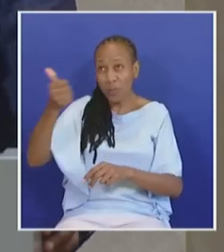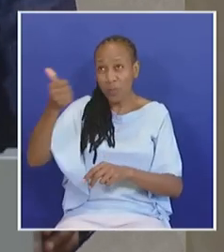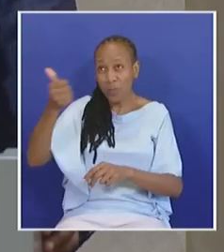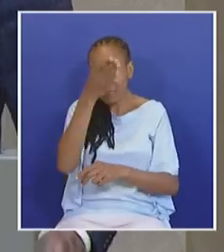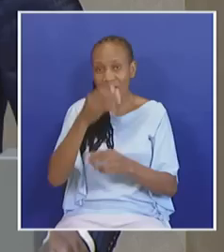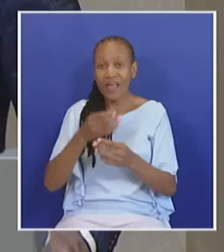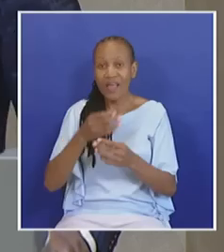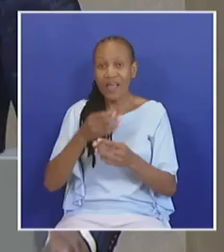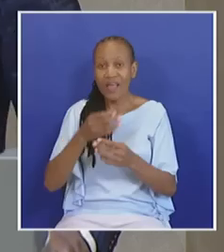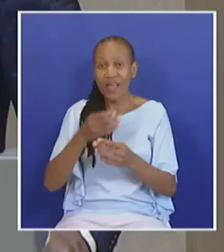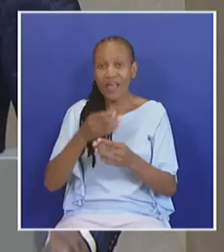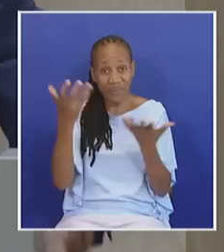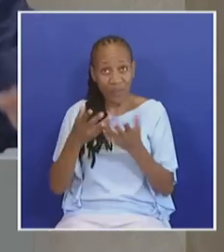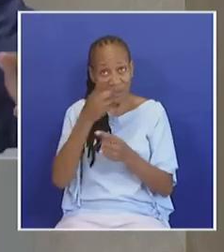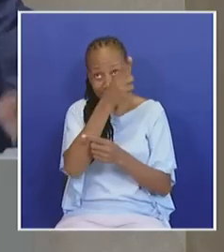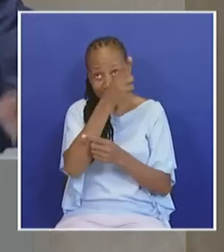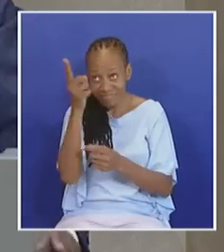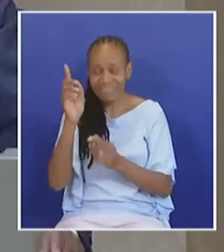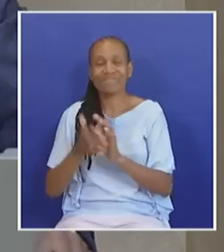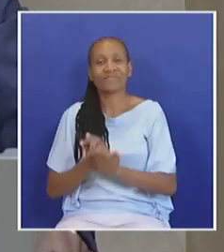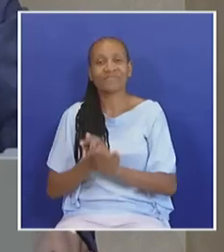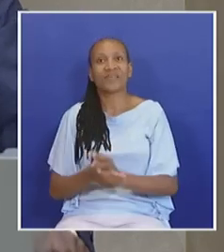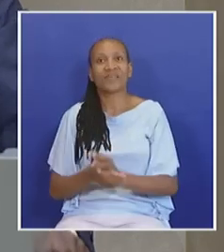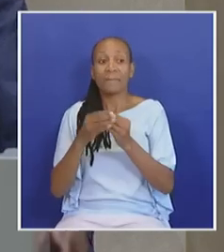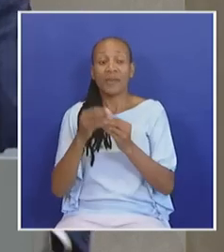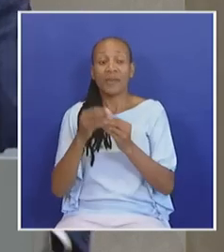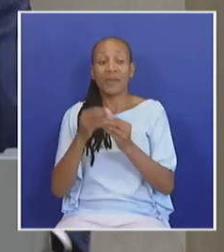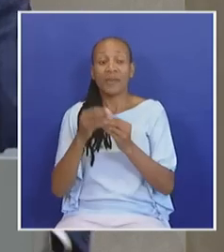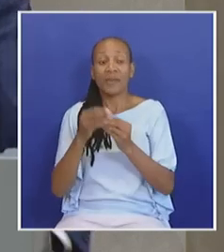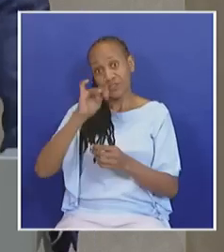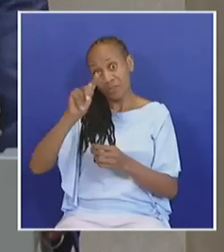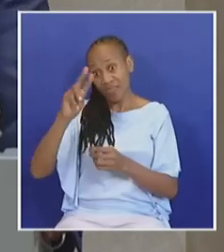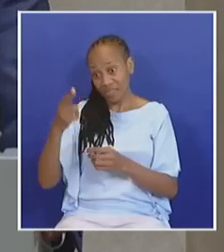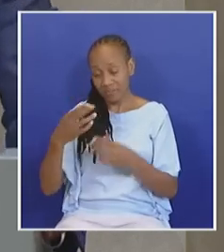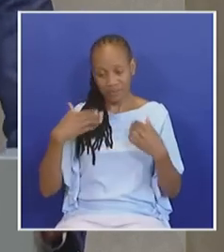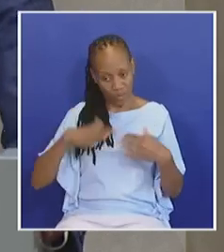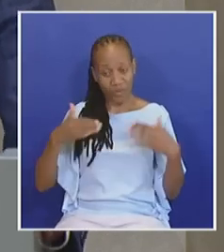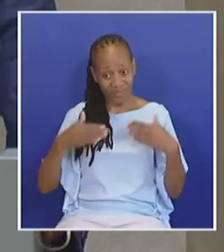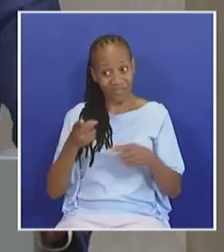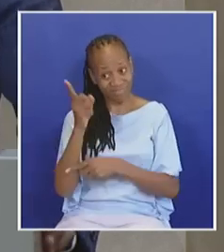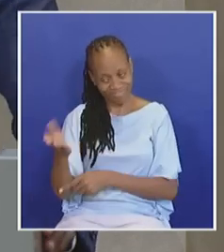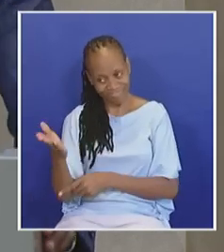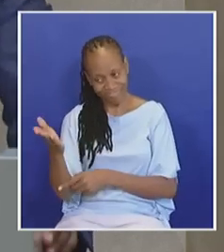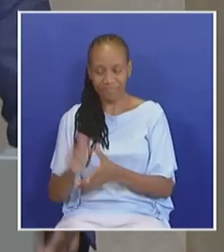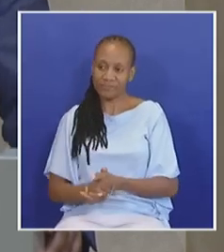future of this country. Honorable Smith, perhaps I must start with you. It's